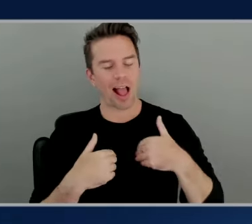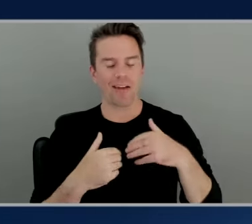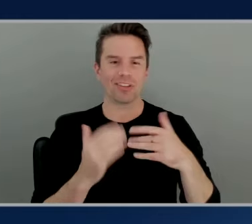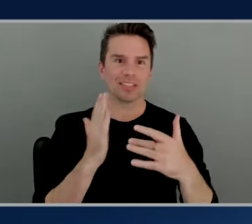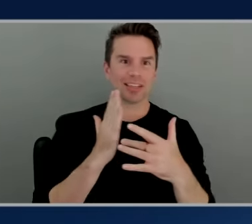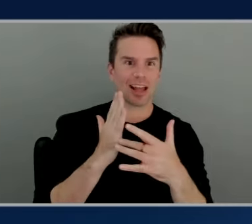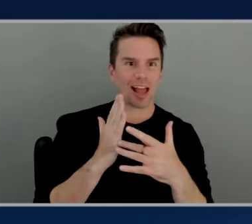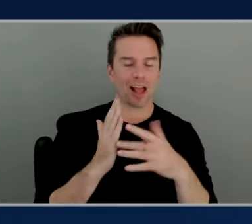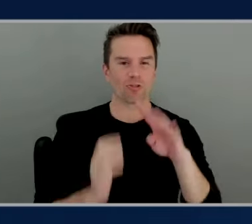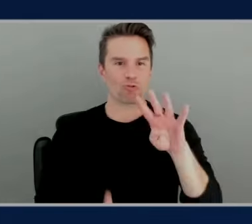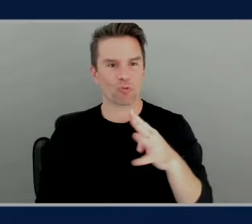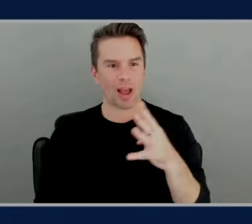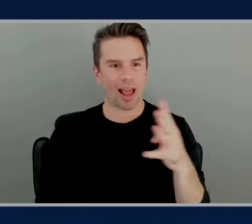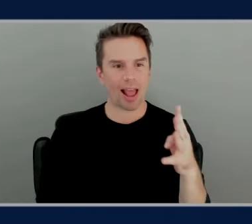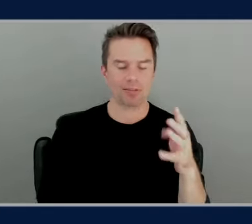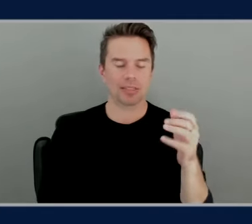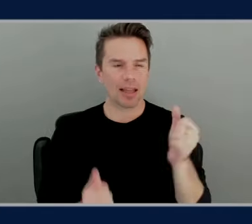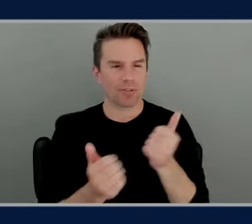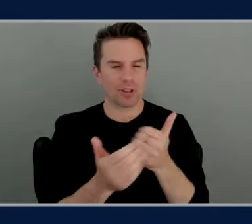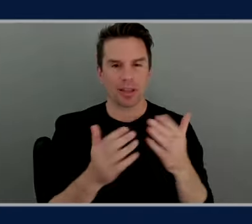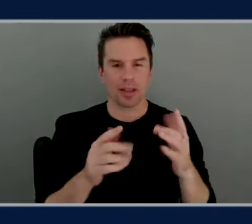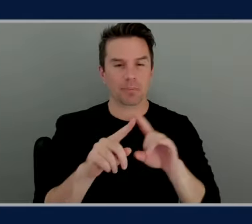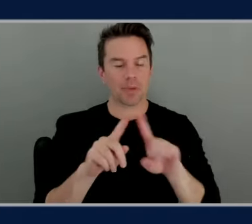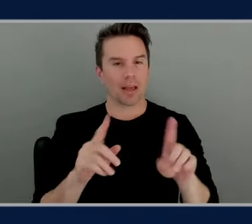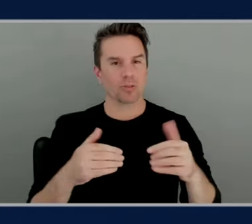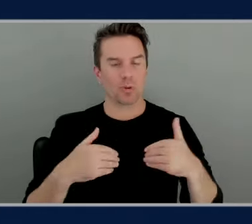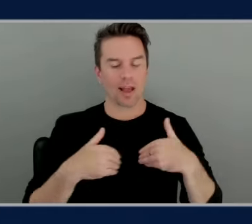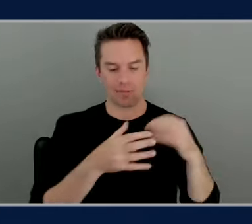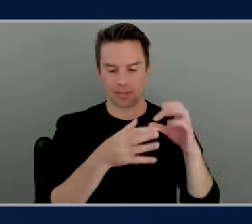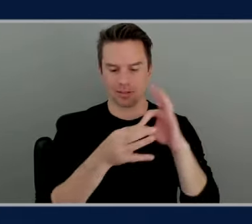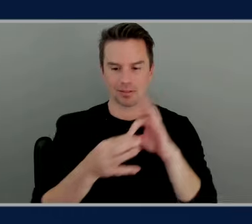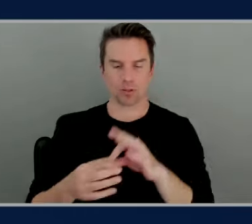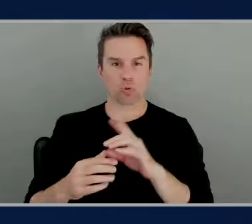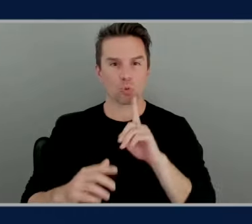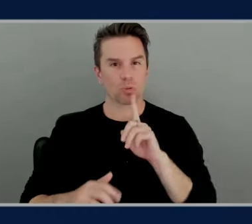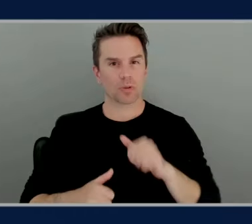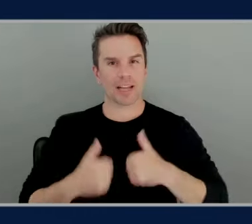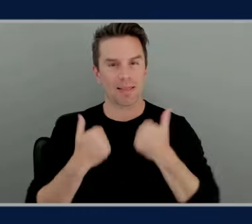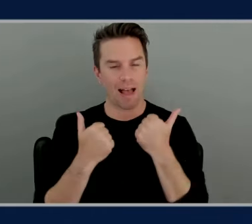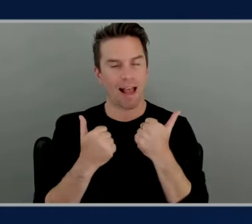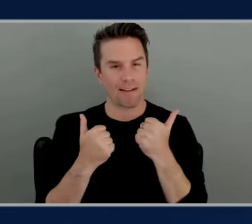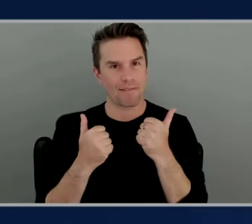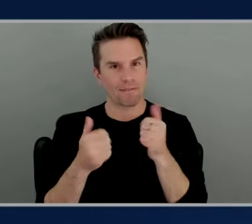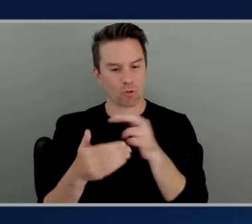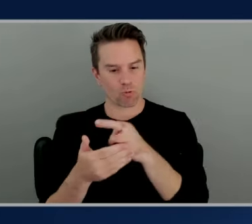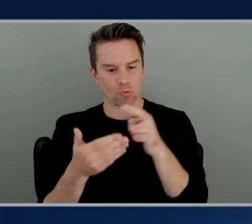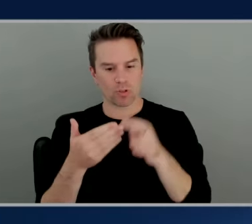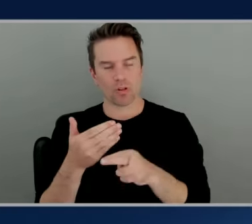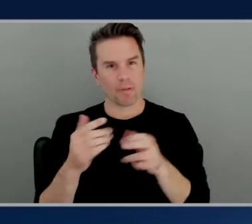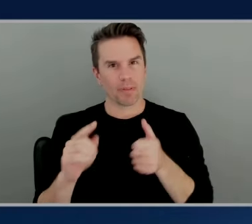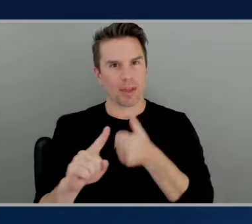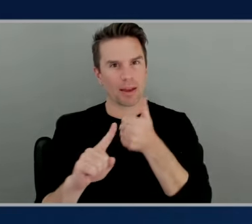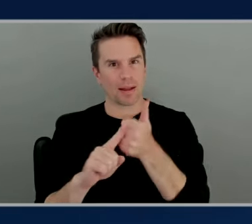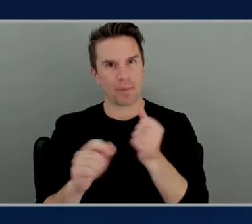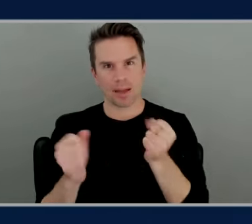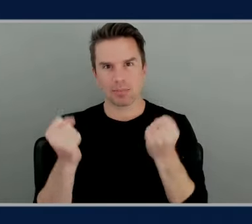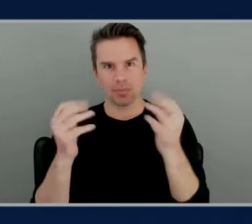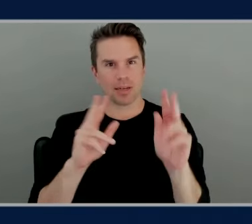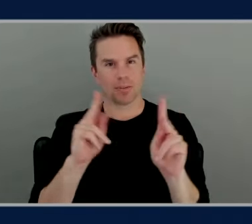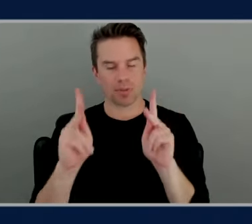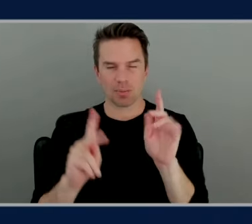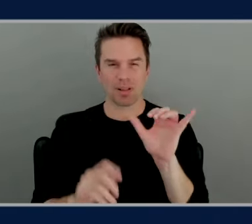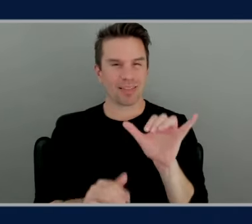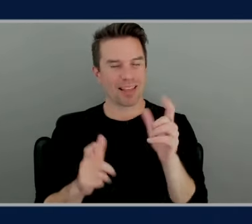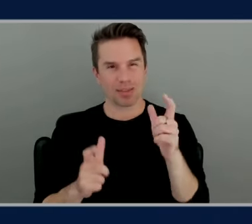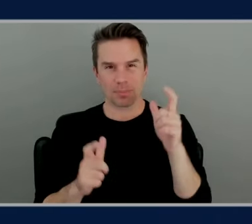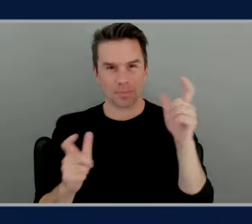real-life outcome that impacts the populace more than just a small constituency, that's huge. That's something that, when I grow up, I would